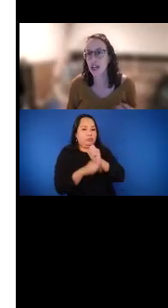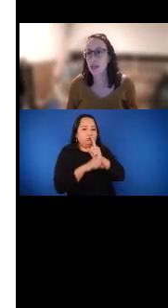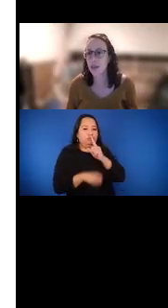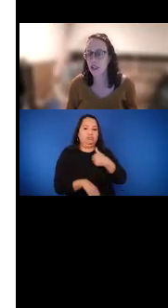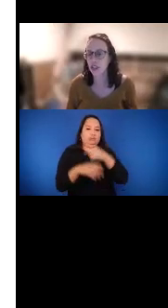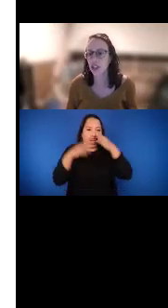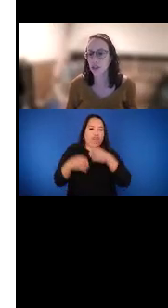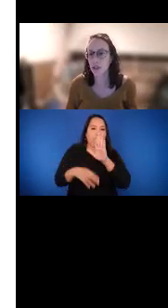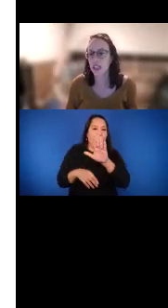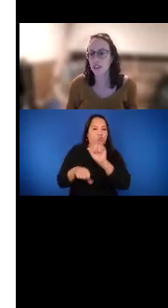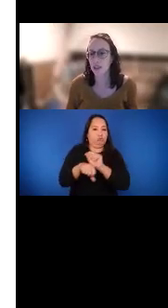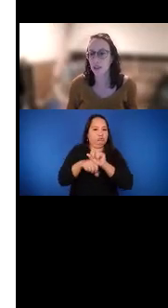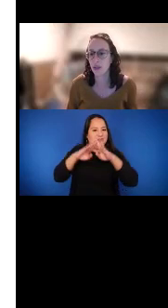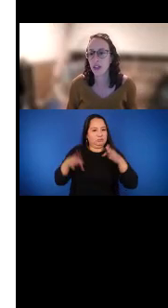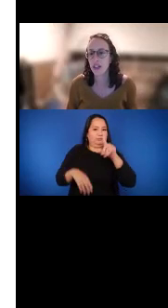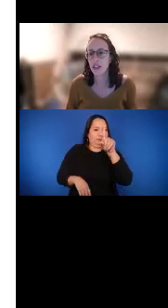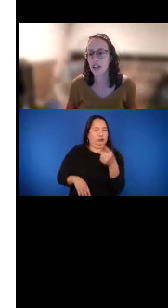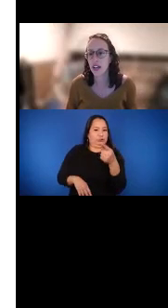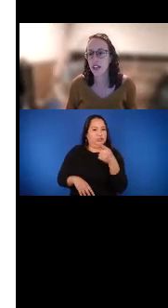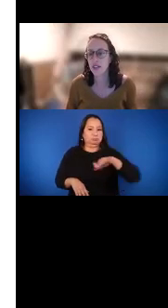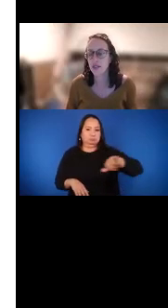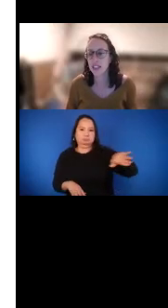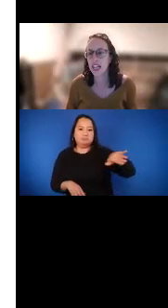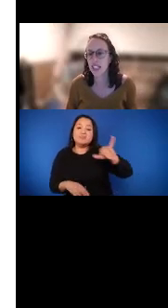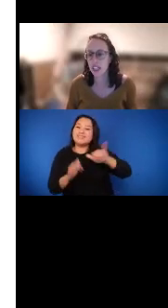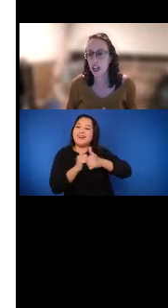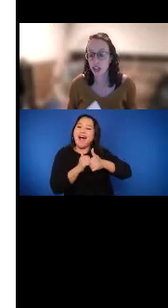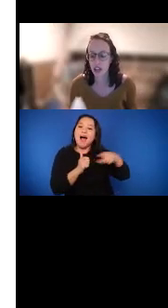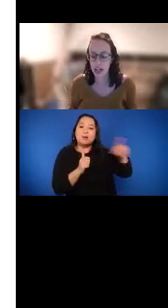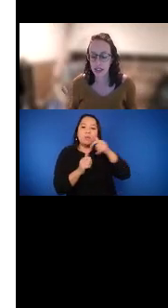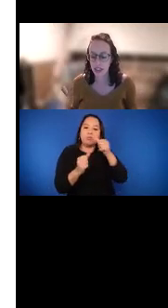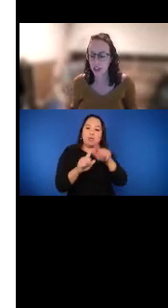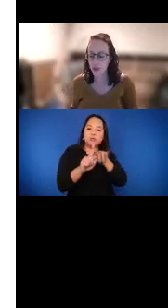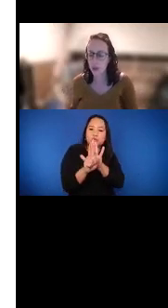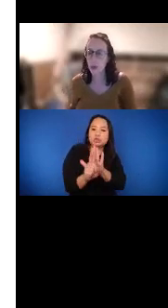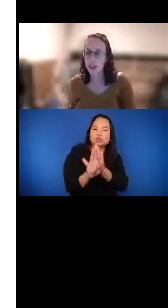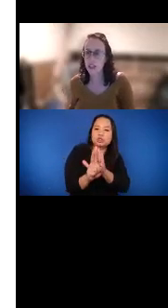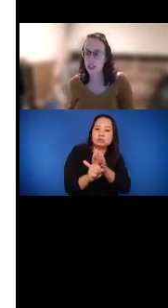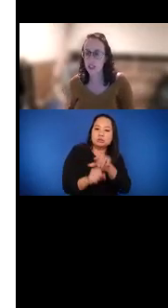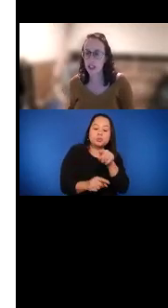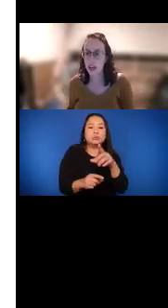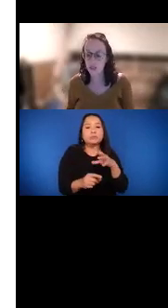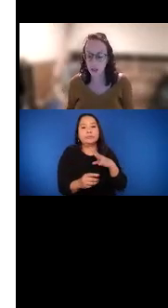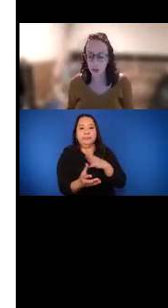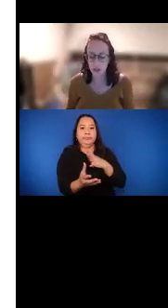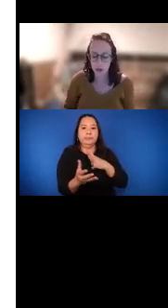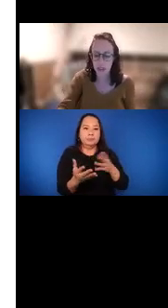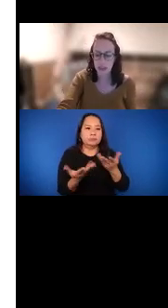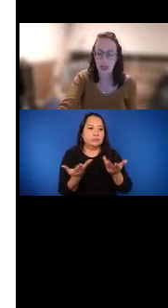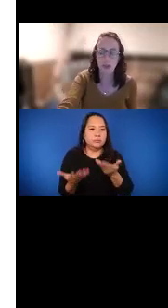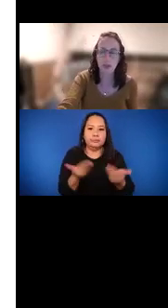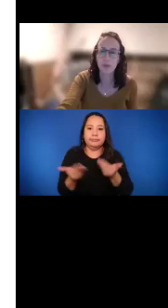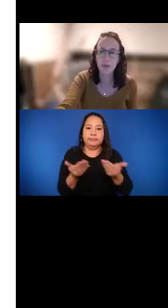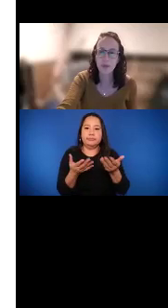gonna try to pressure you into signing the contracts, quicker than you're comfortable